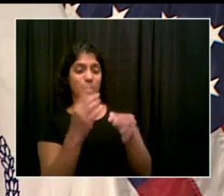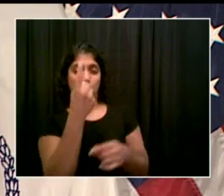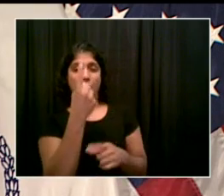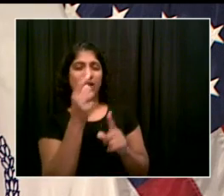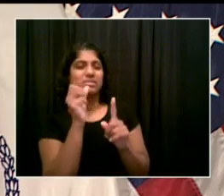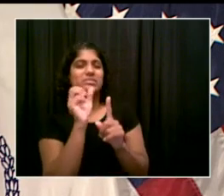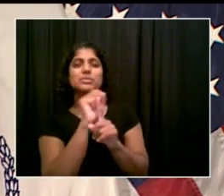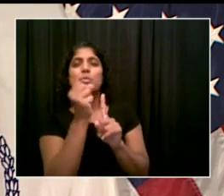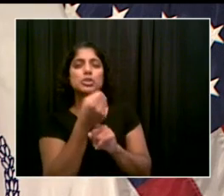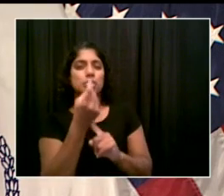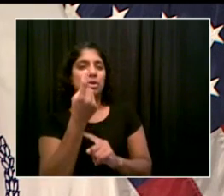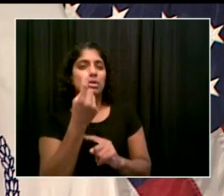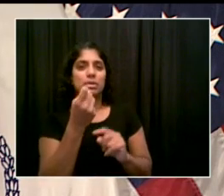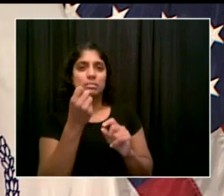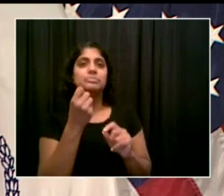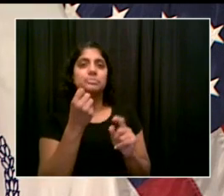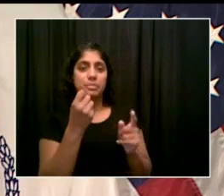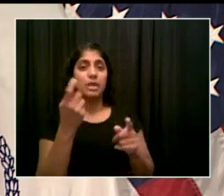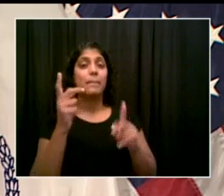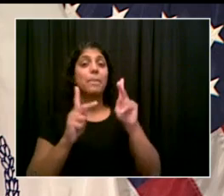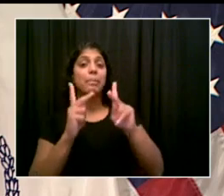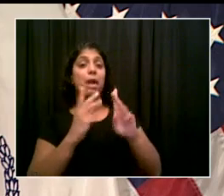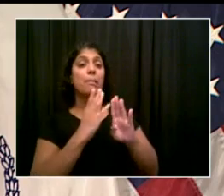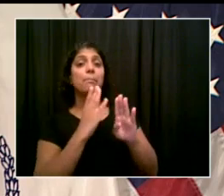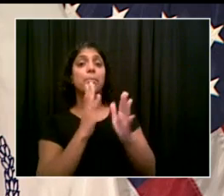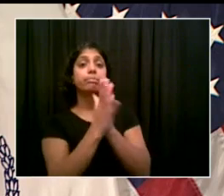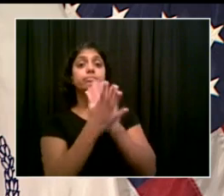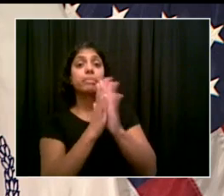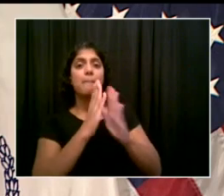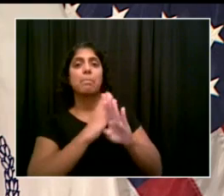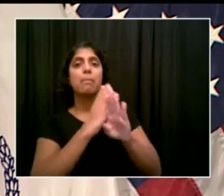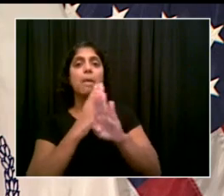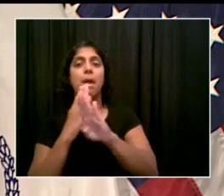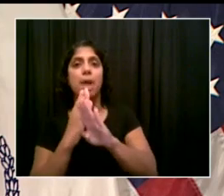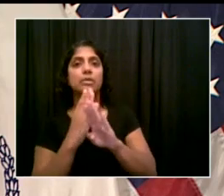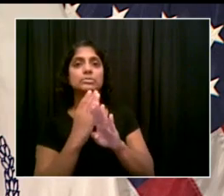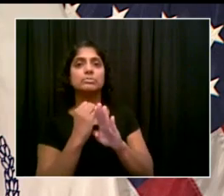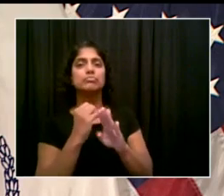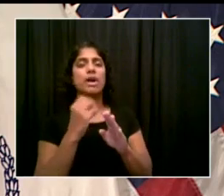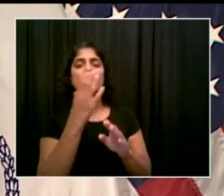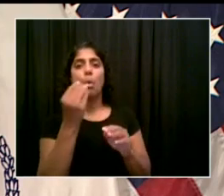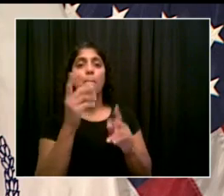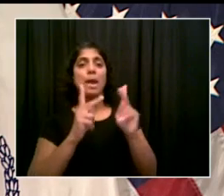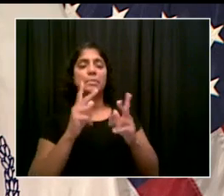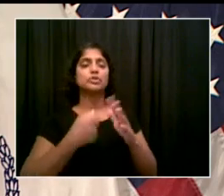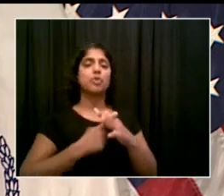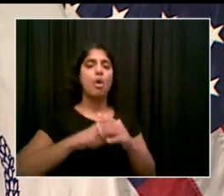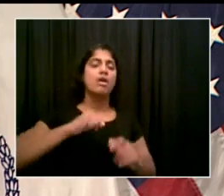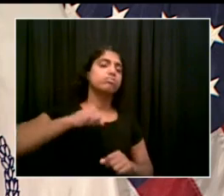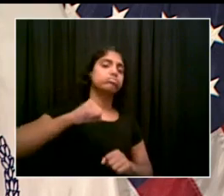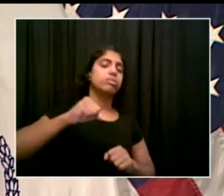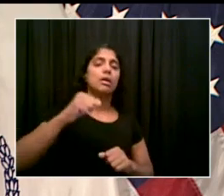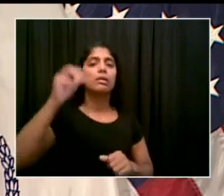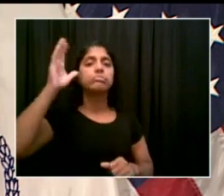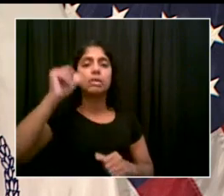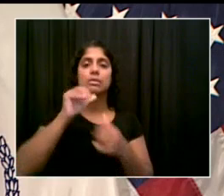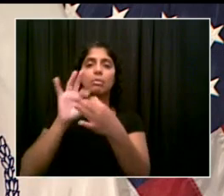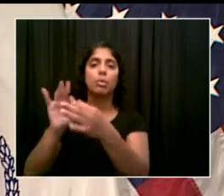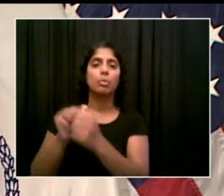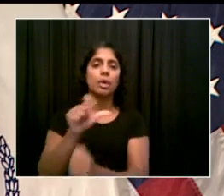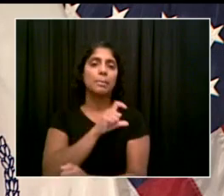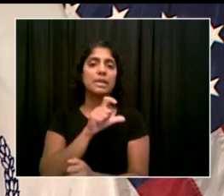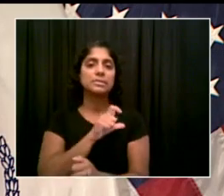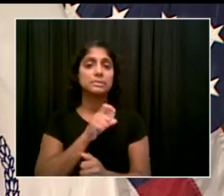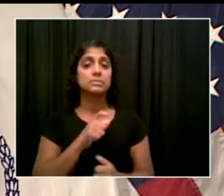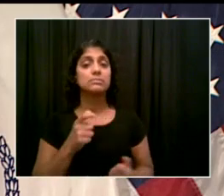which obviously aren't going to go anywhere. Correct, and that's one of the reasons. Look, again, I strongly believe, as with so many other